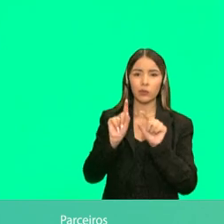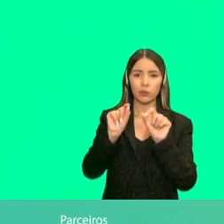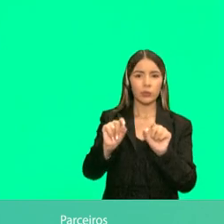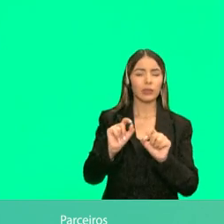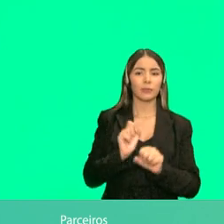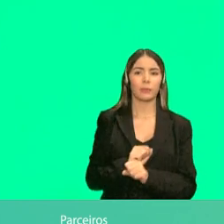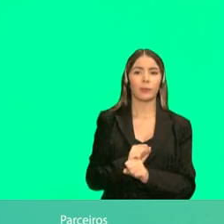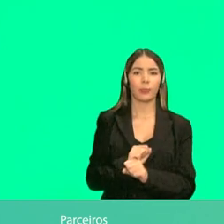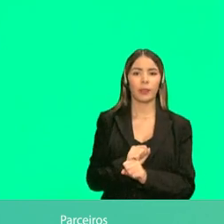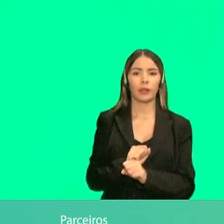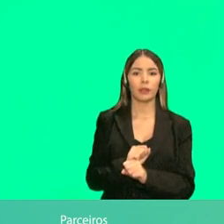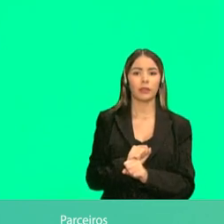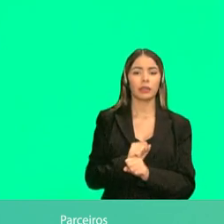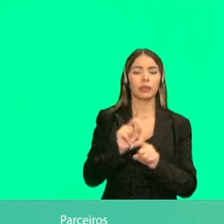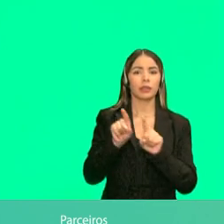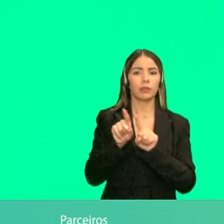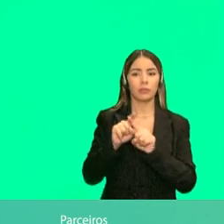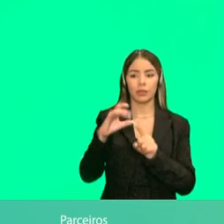geological